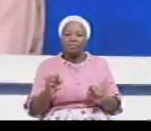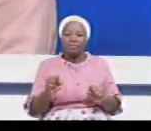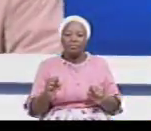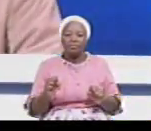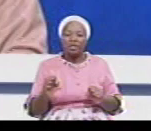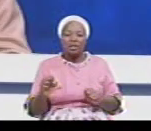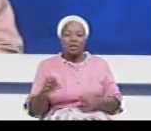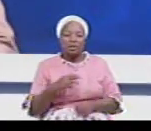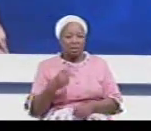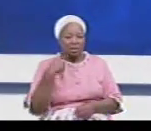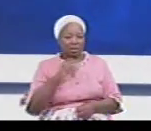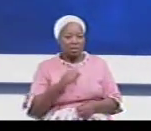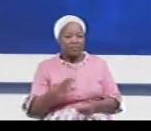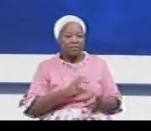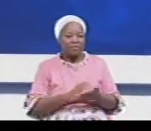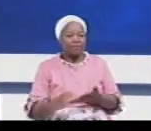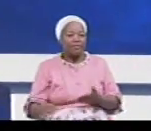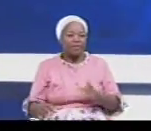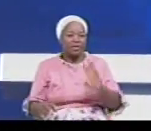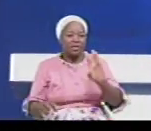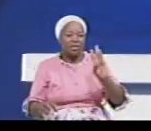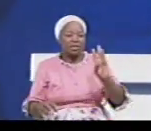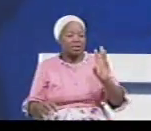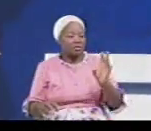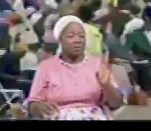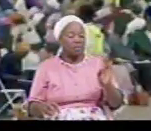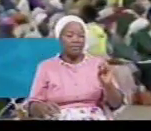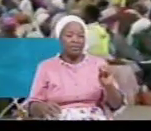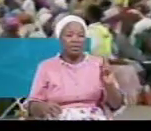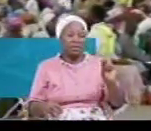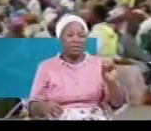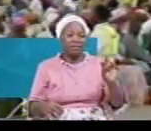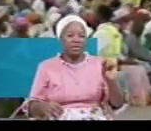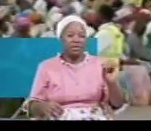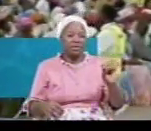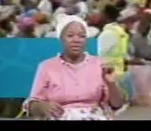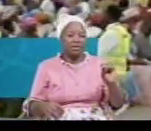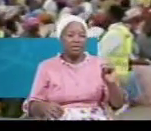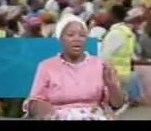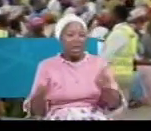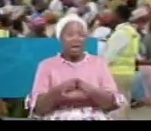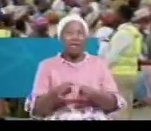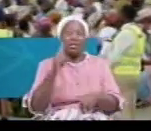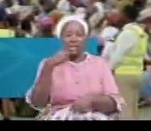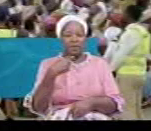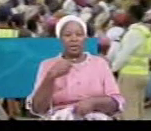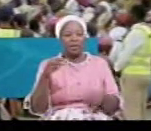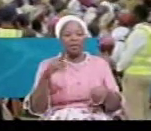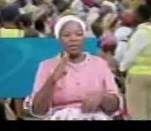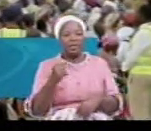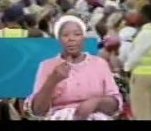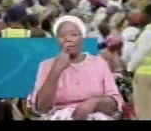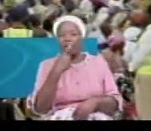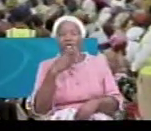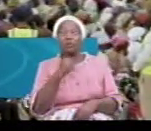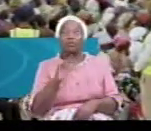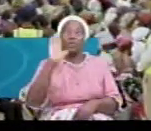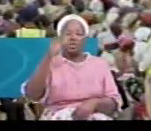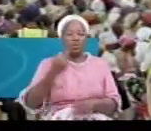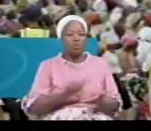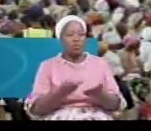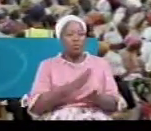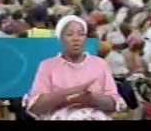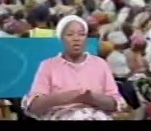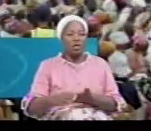70. In verse 70, as he spake by the mouth of his holy prophets,